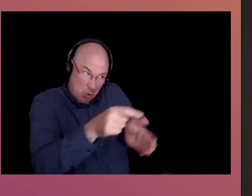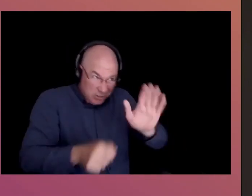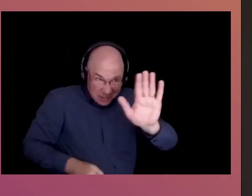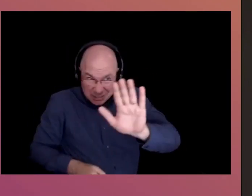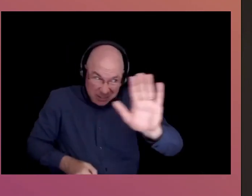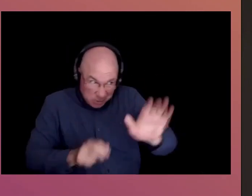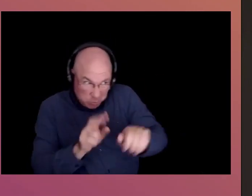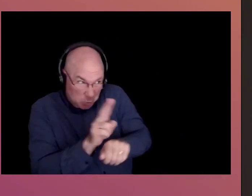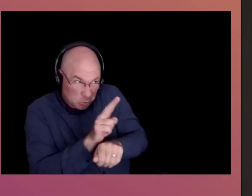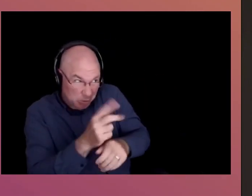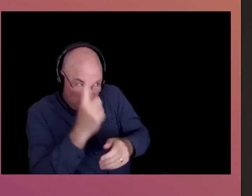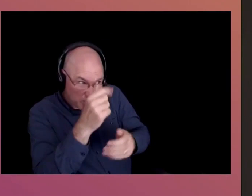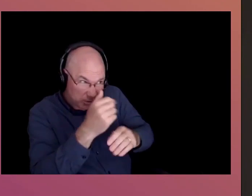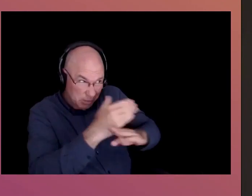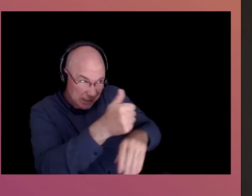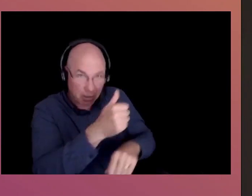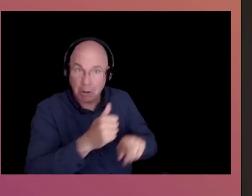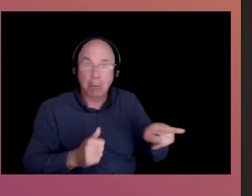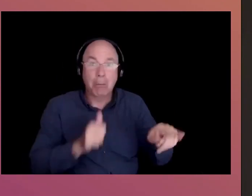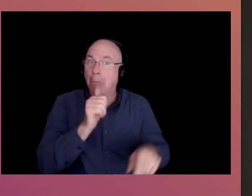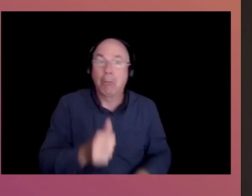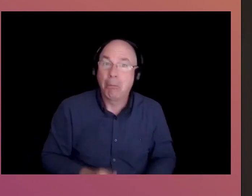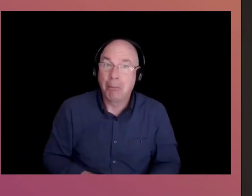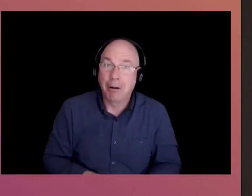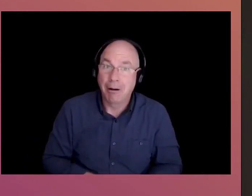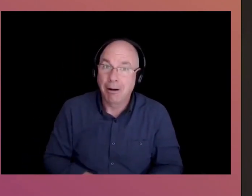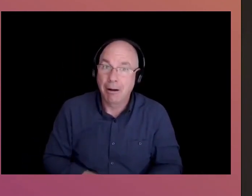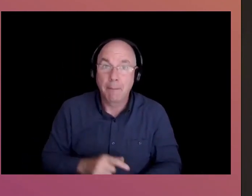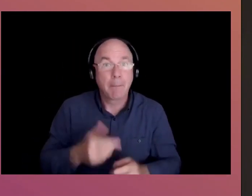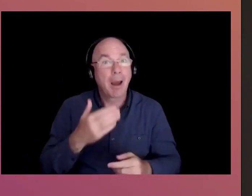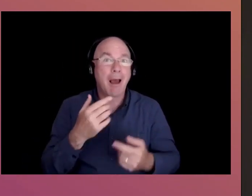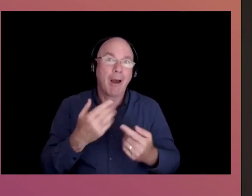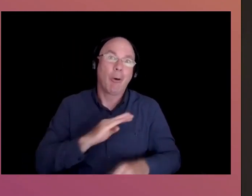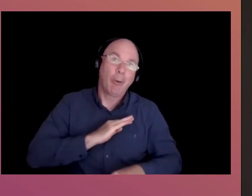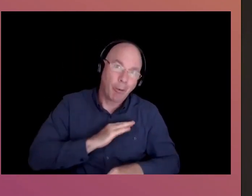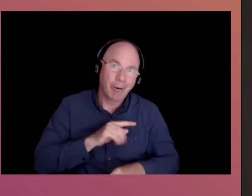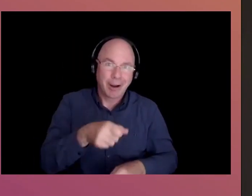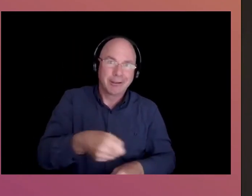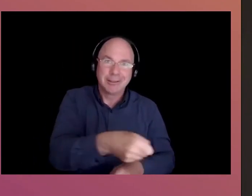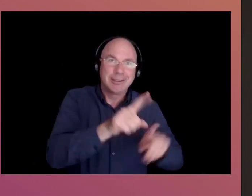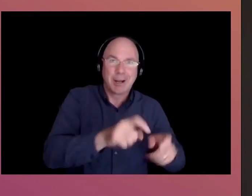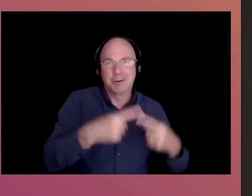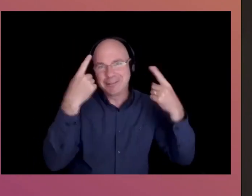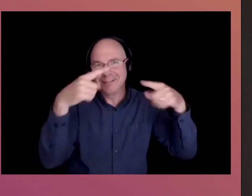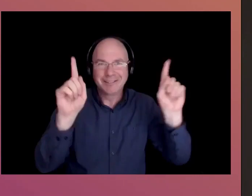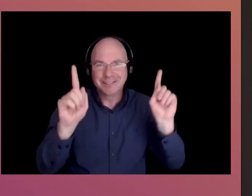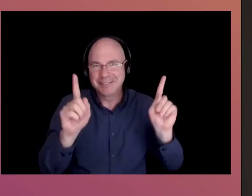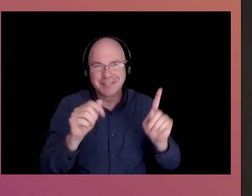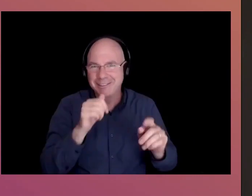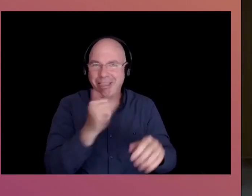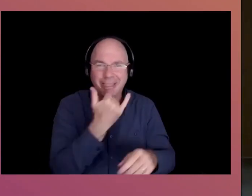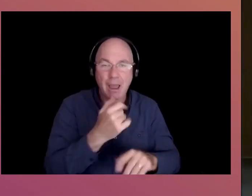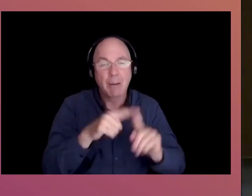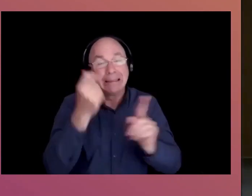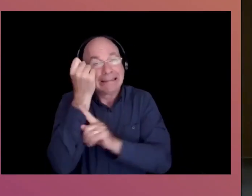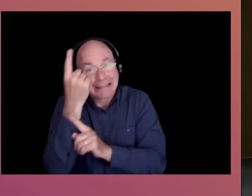didn't. But the good thing was it worked. But, you know, of course, it doesn't always